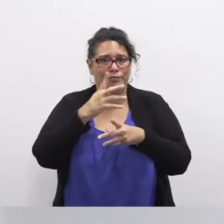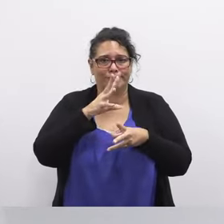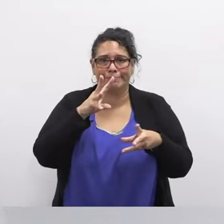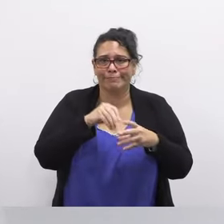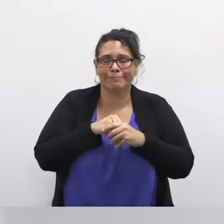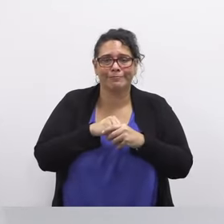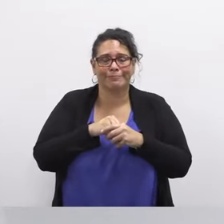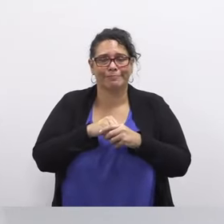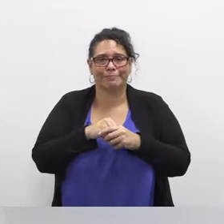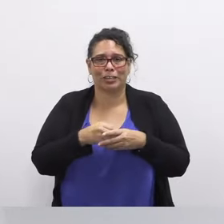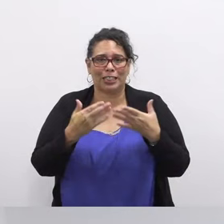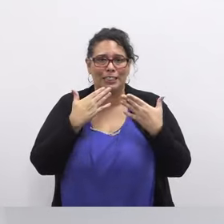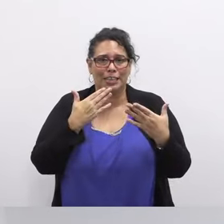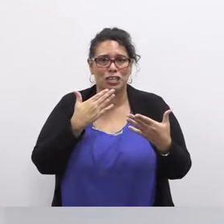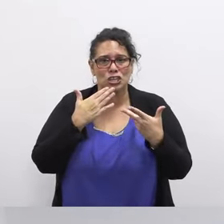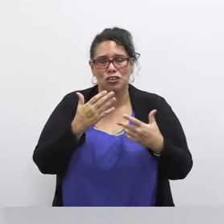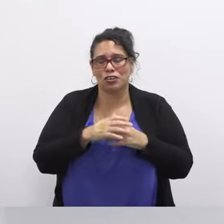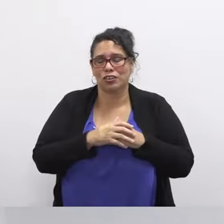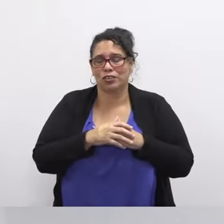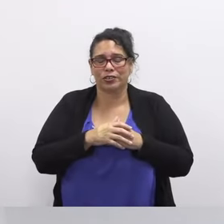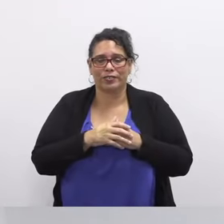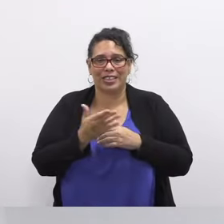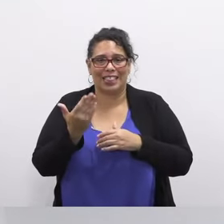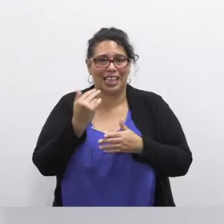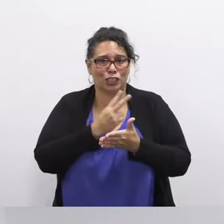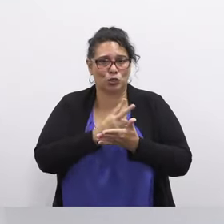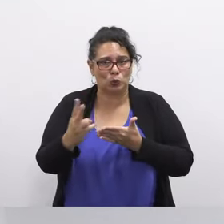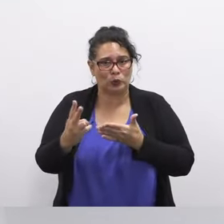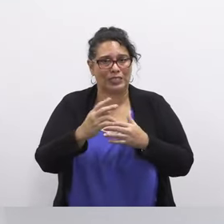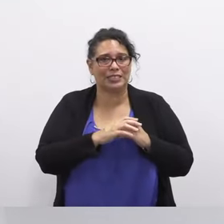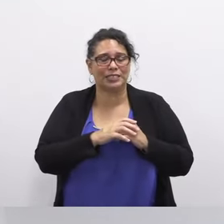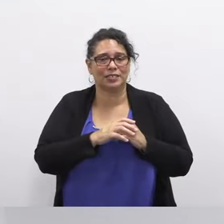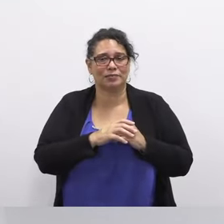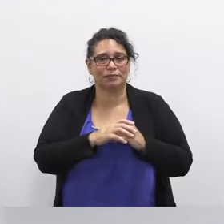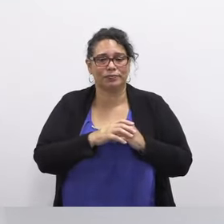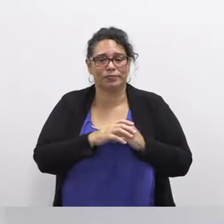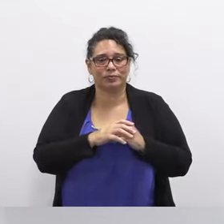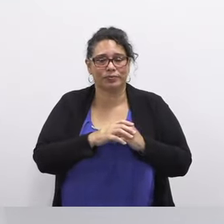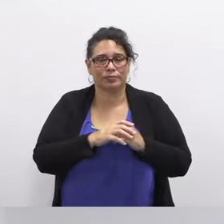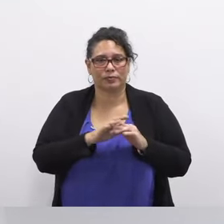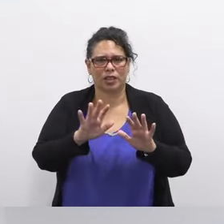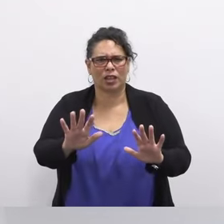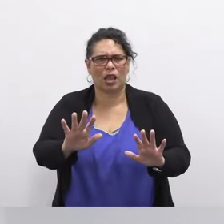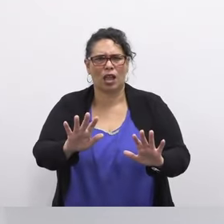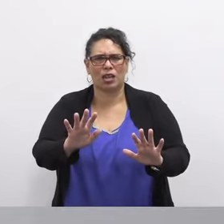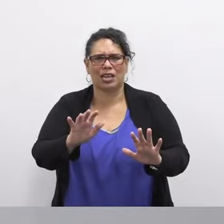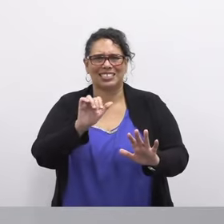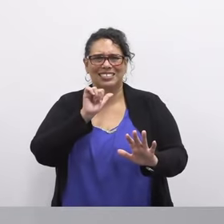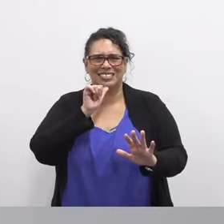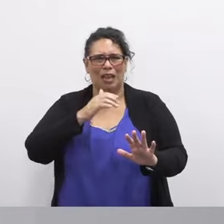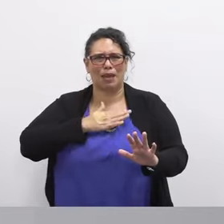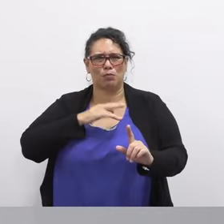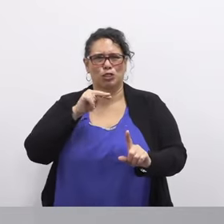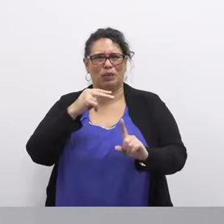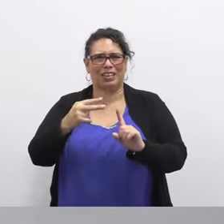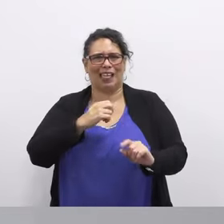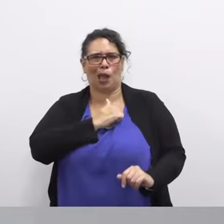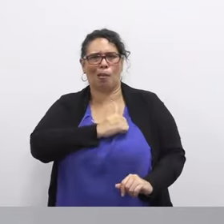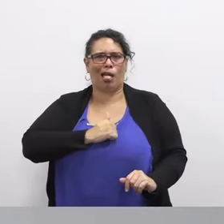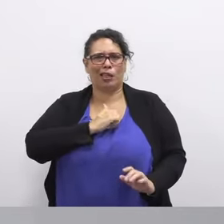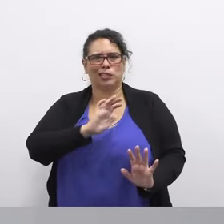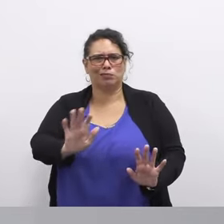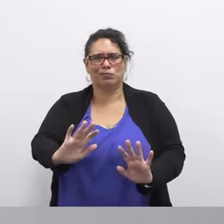really just stepping up these last 2 weeks. And it's not from an apologist perspective. I'm not saying things did